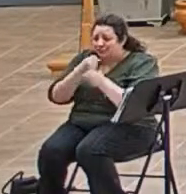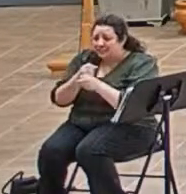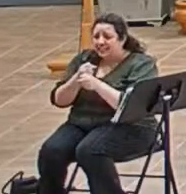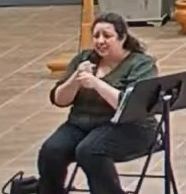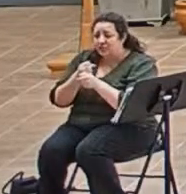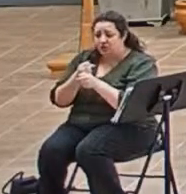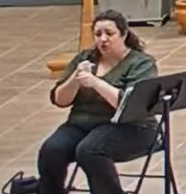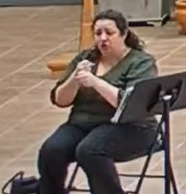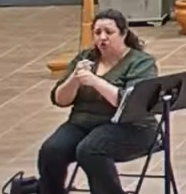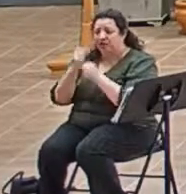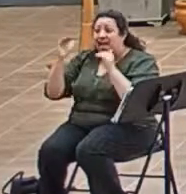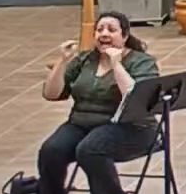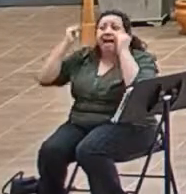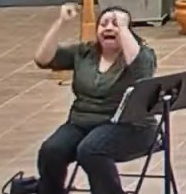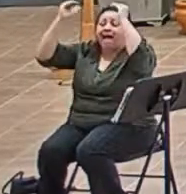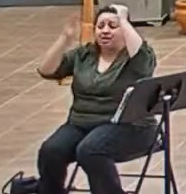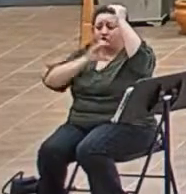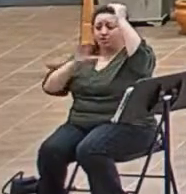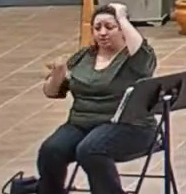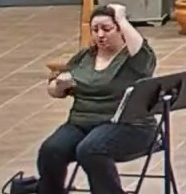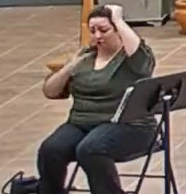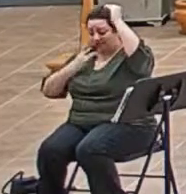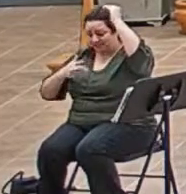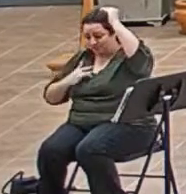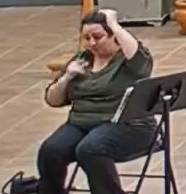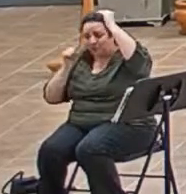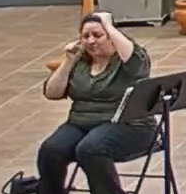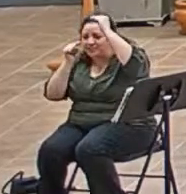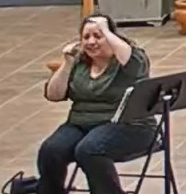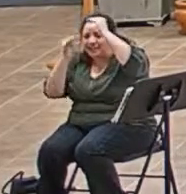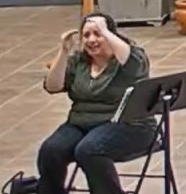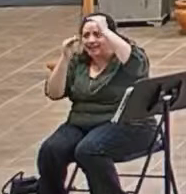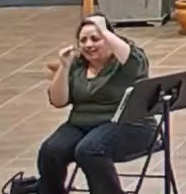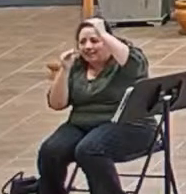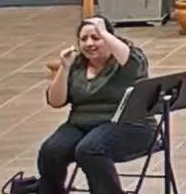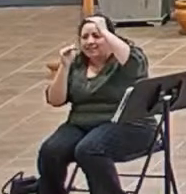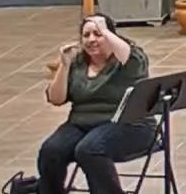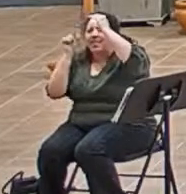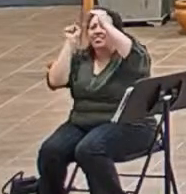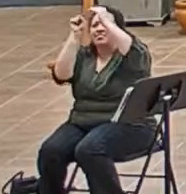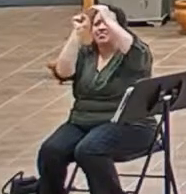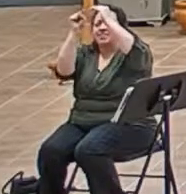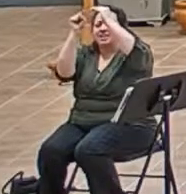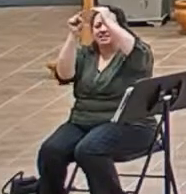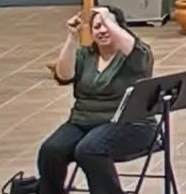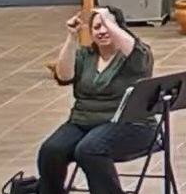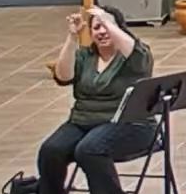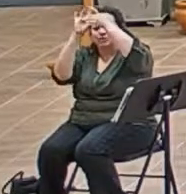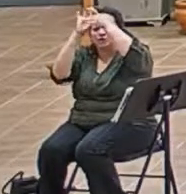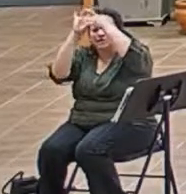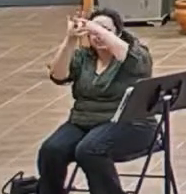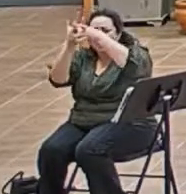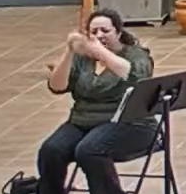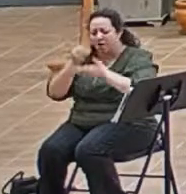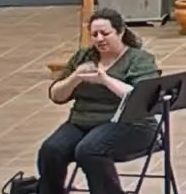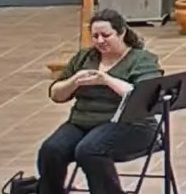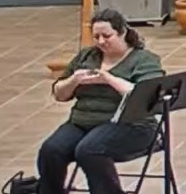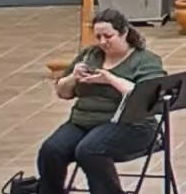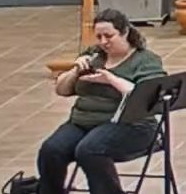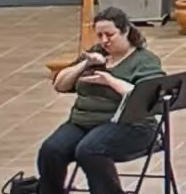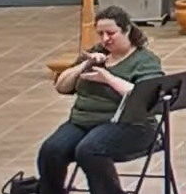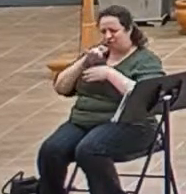birthday. This is what it's all about. It's about the treasure that is available to all of